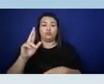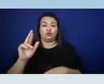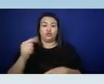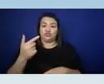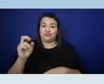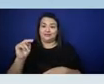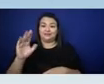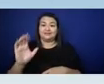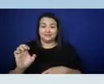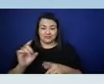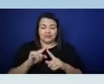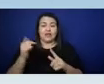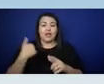add?